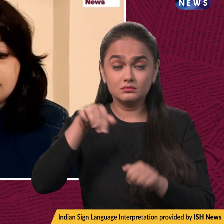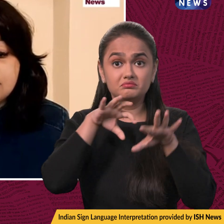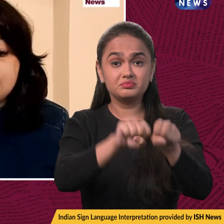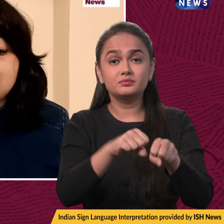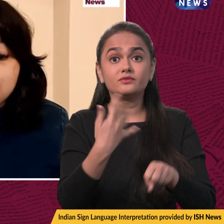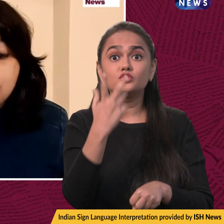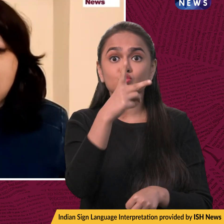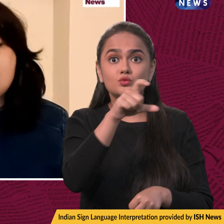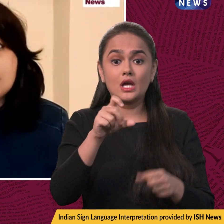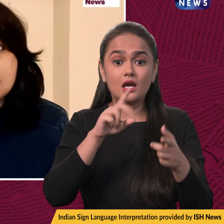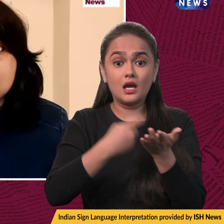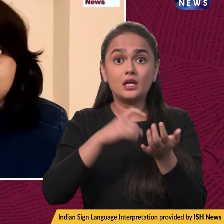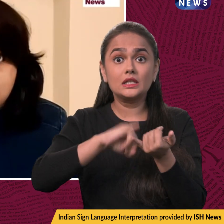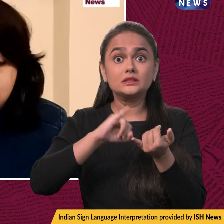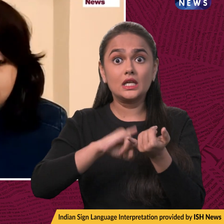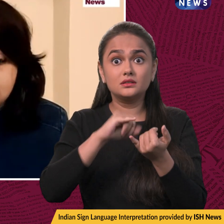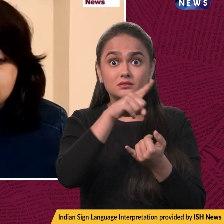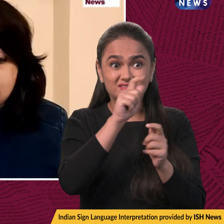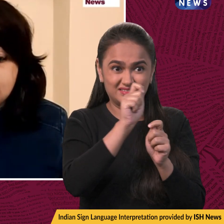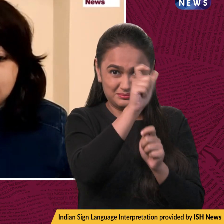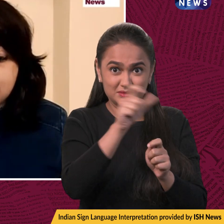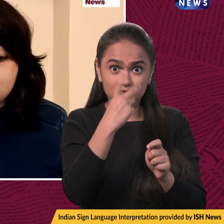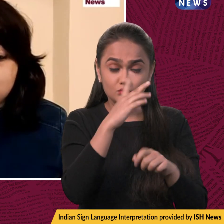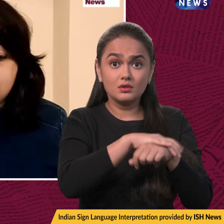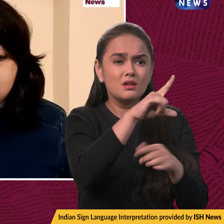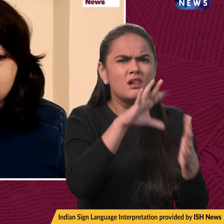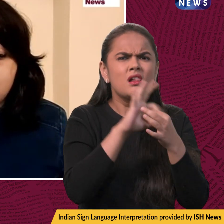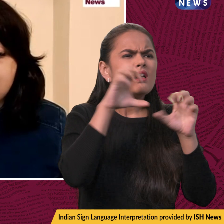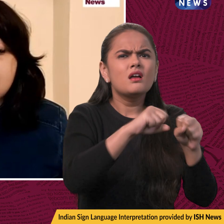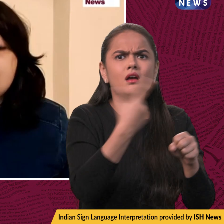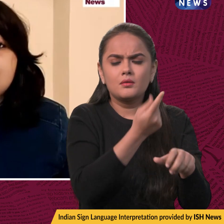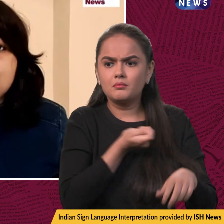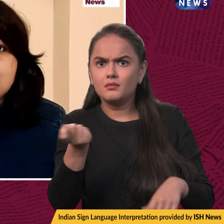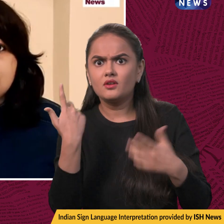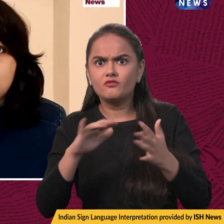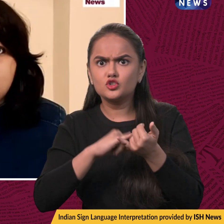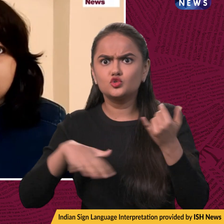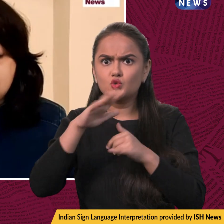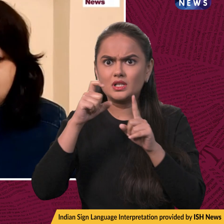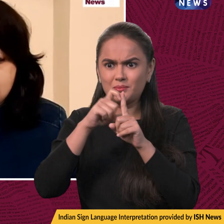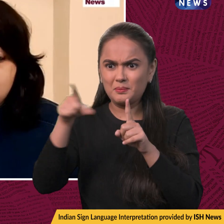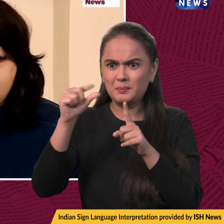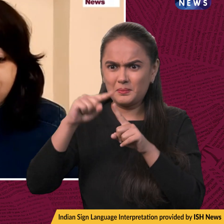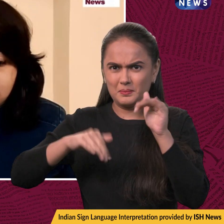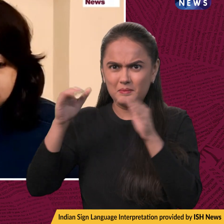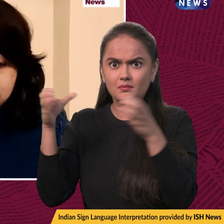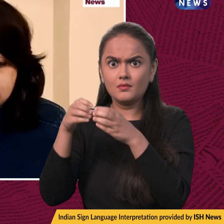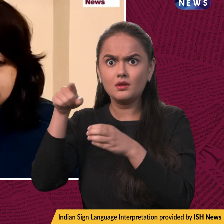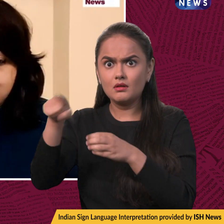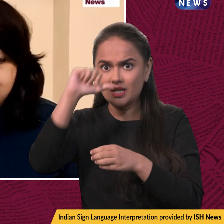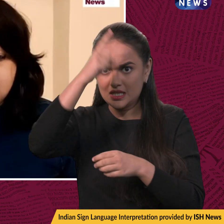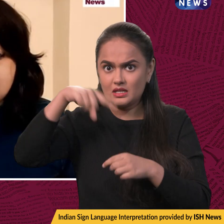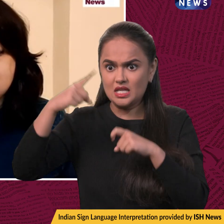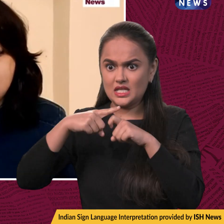has arrested two RSS workers in connection with the murder of Social Democratic Party of India